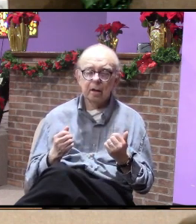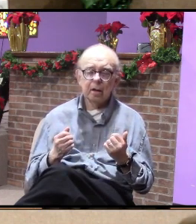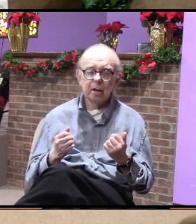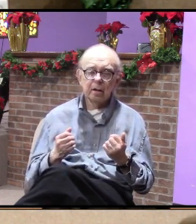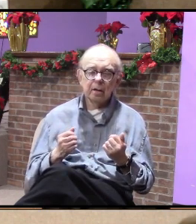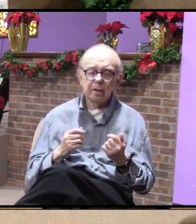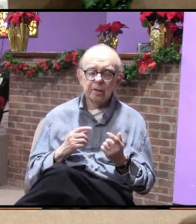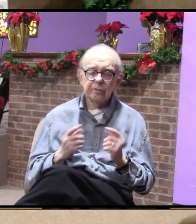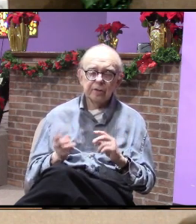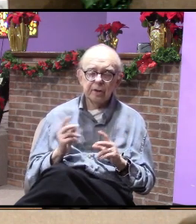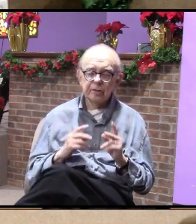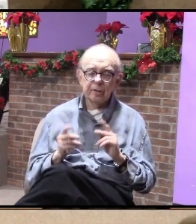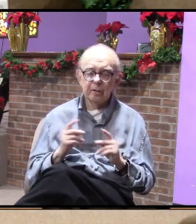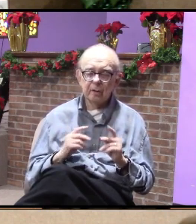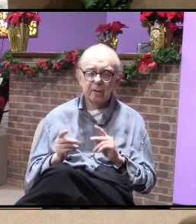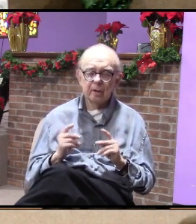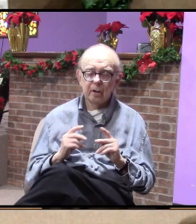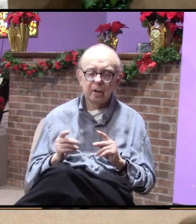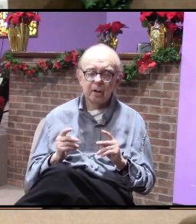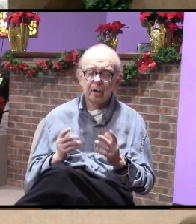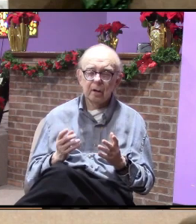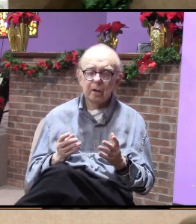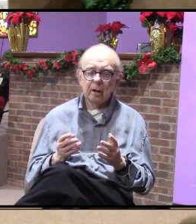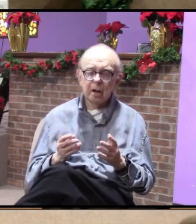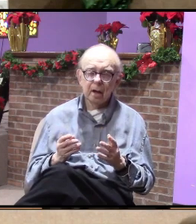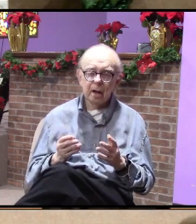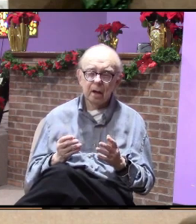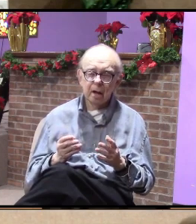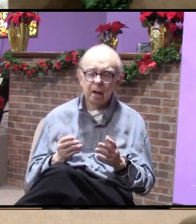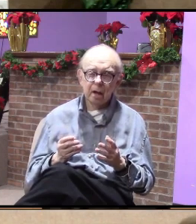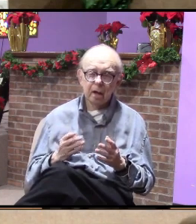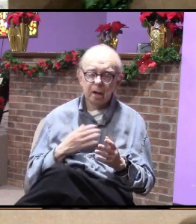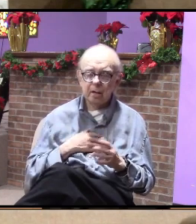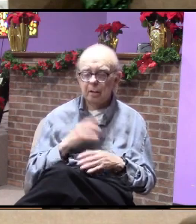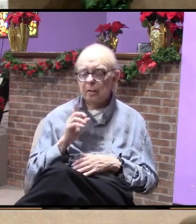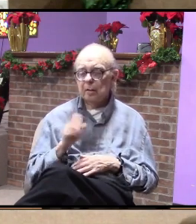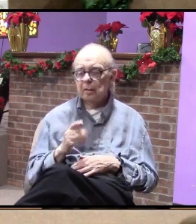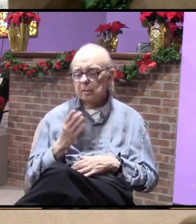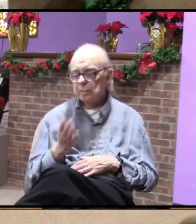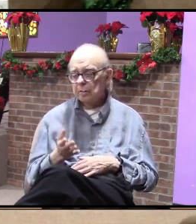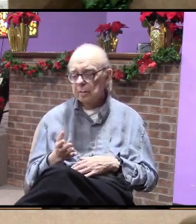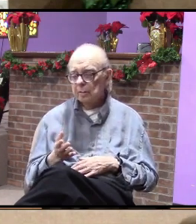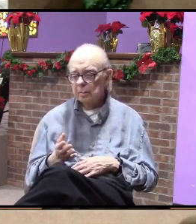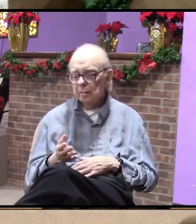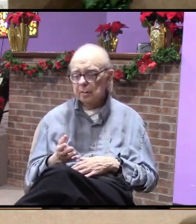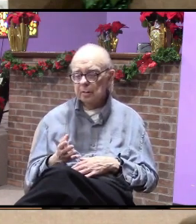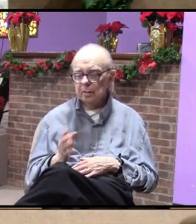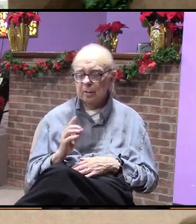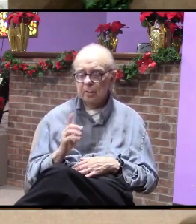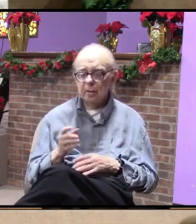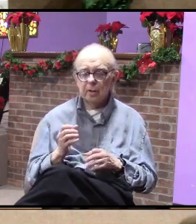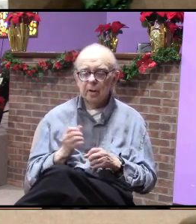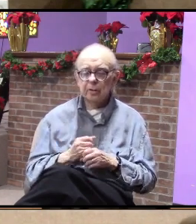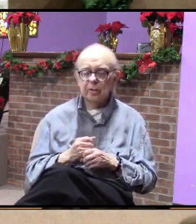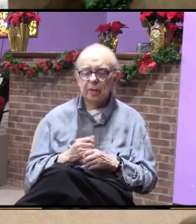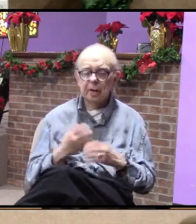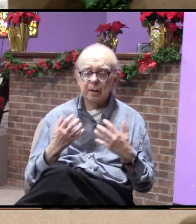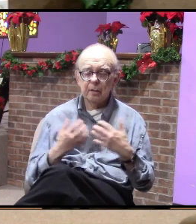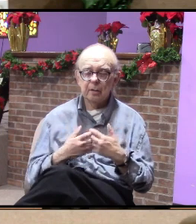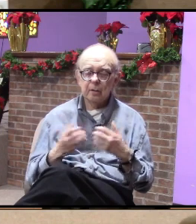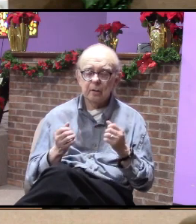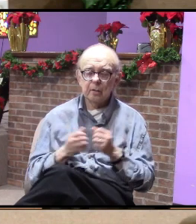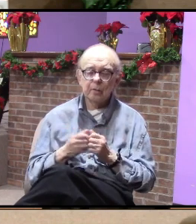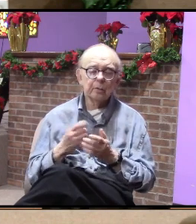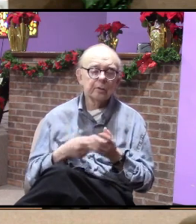families, and He's not done. My question is are you going to get in cadence with what's